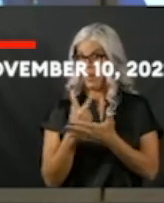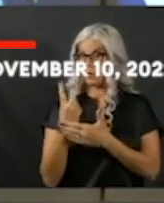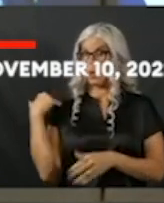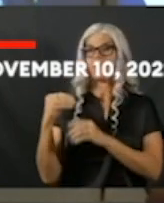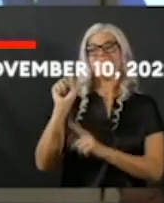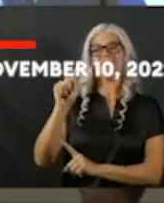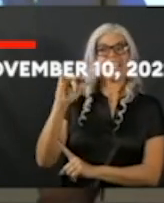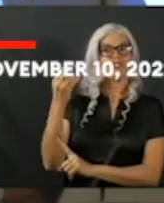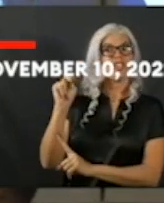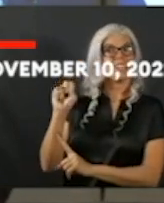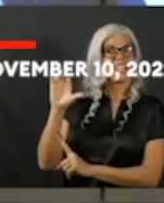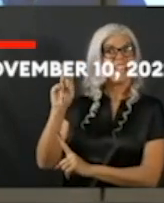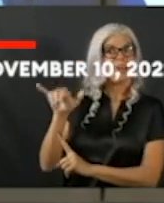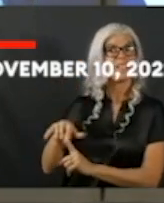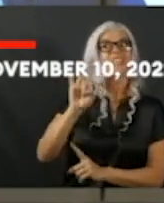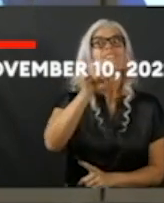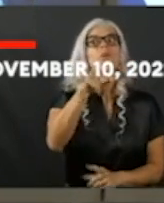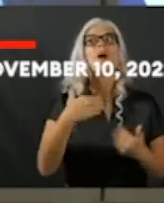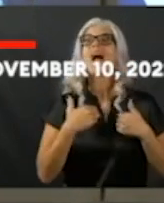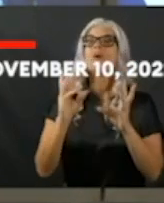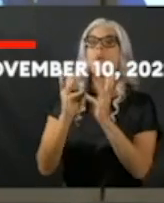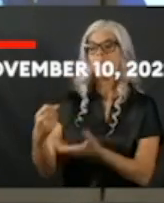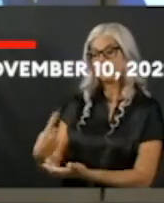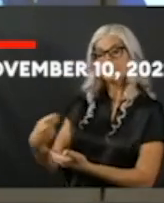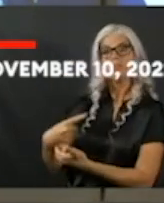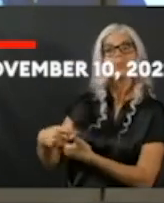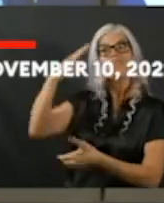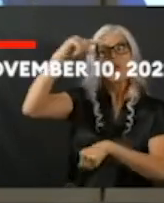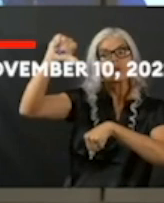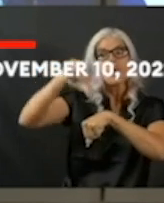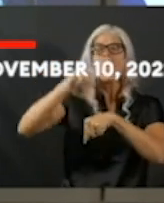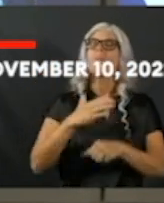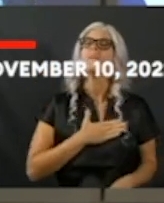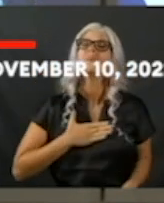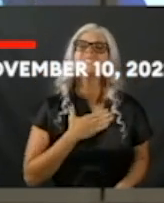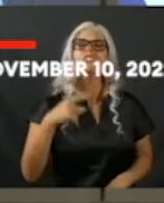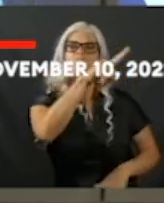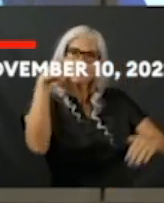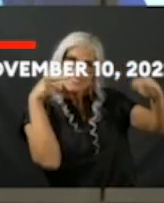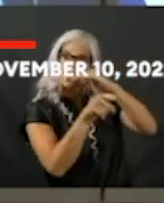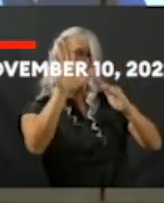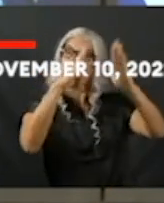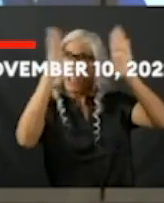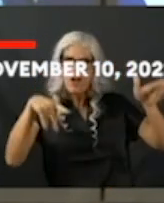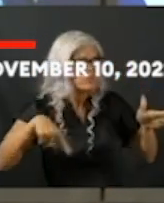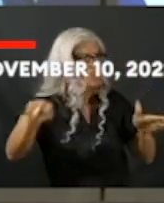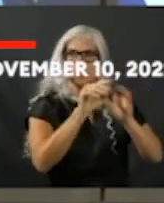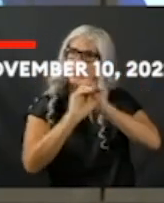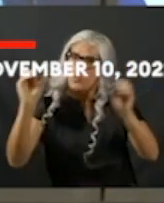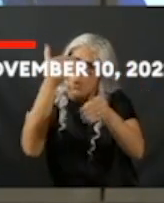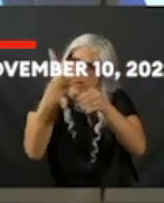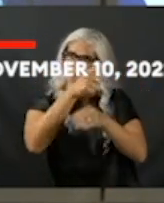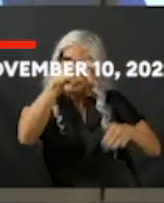weather alert for a tornado, stay in the most interior room of your home and protect your head and body from debris with either a